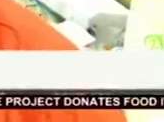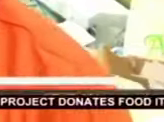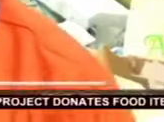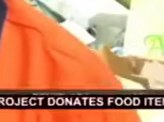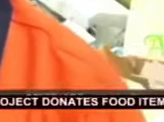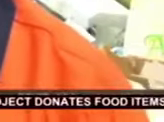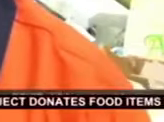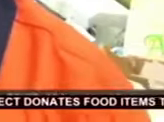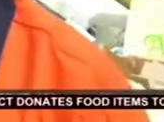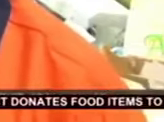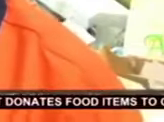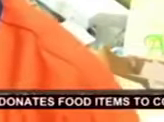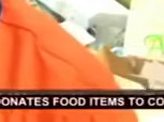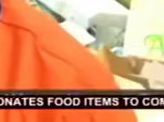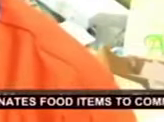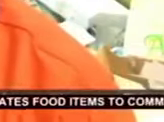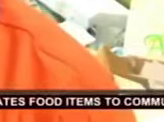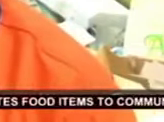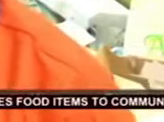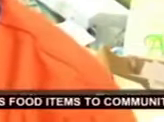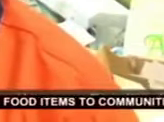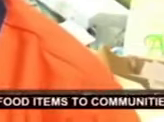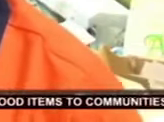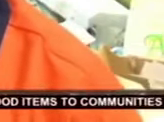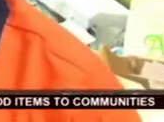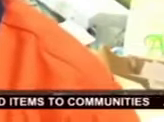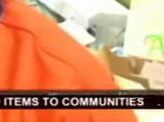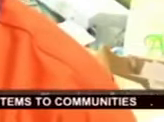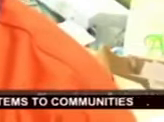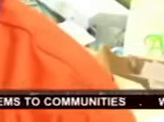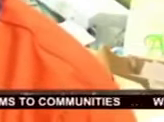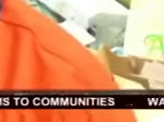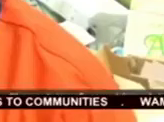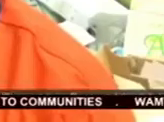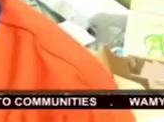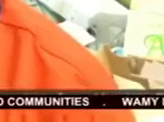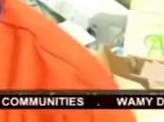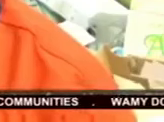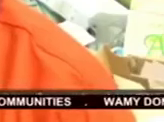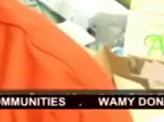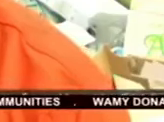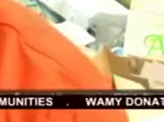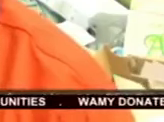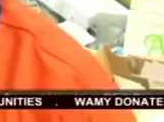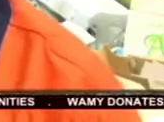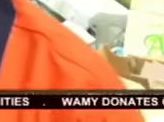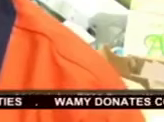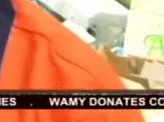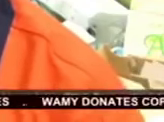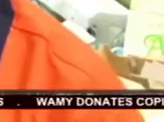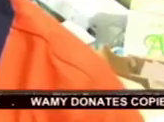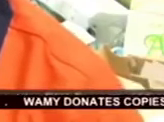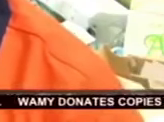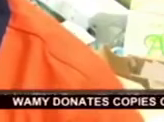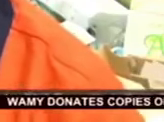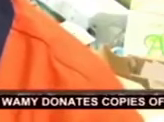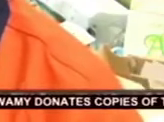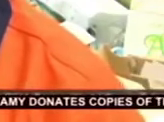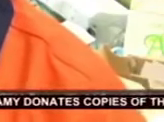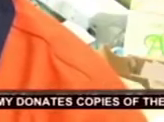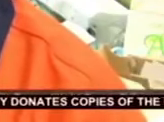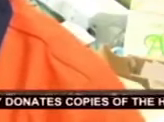ka fay ka ke no fonti wala kon ka fanya min jam balito bito nyim mo kulete mi yalon ko television dol min